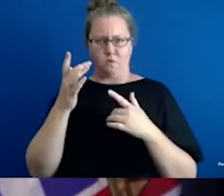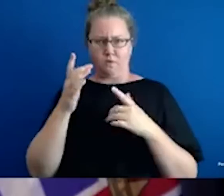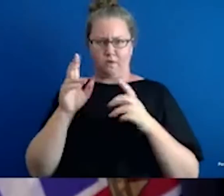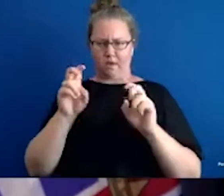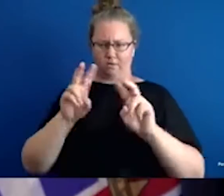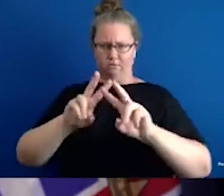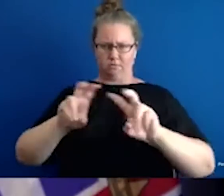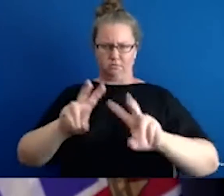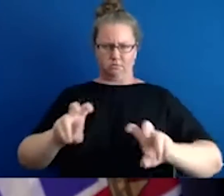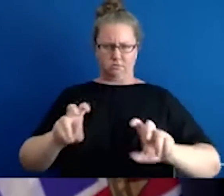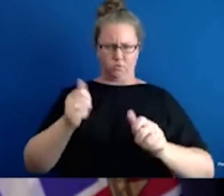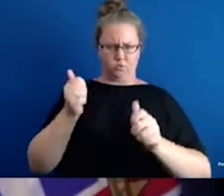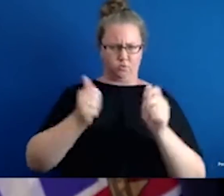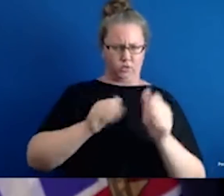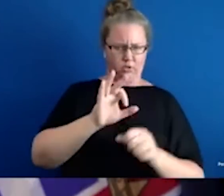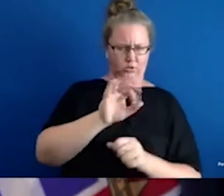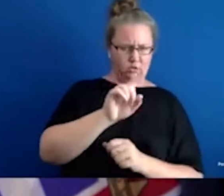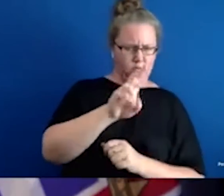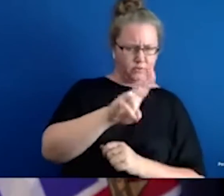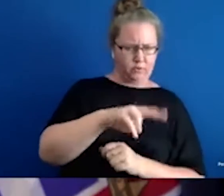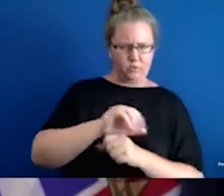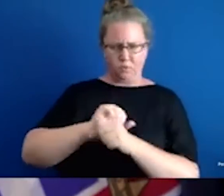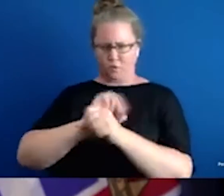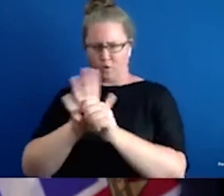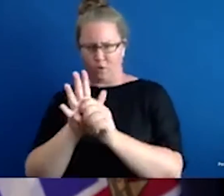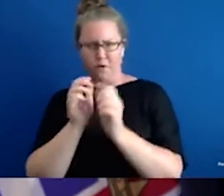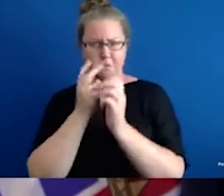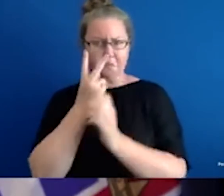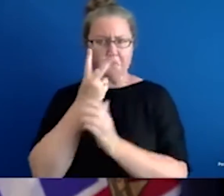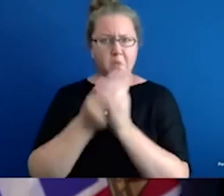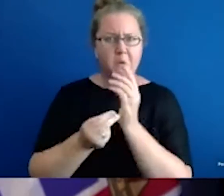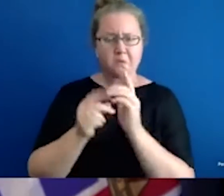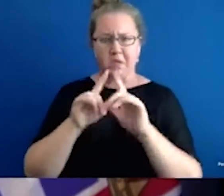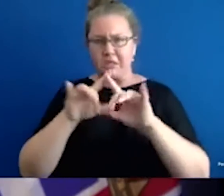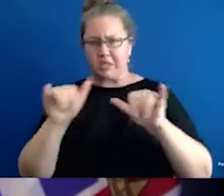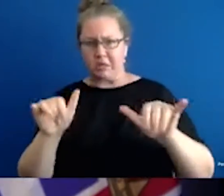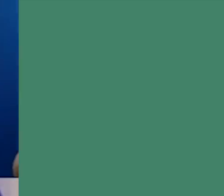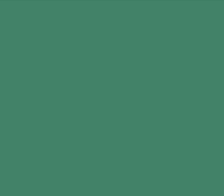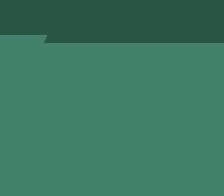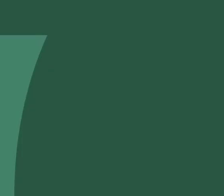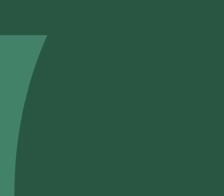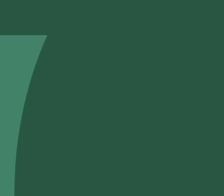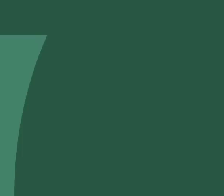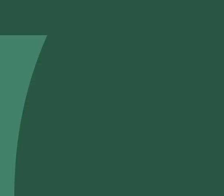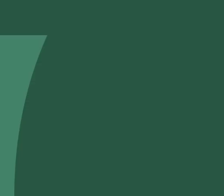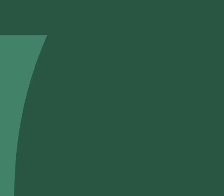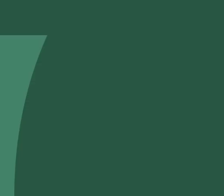might have ongoing issues with, and that's where the research becomes so important.